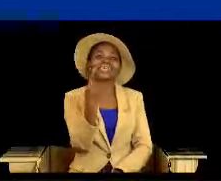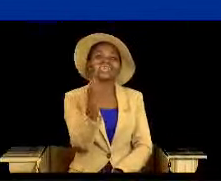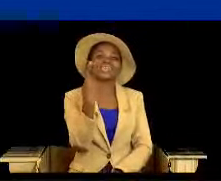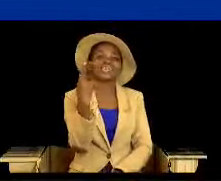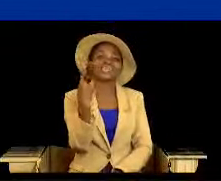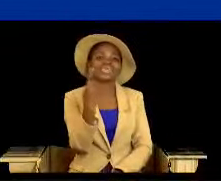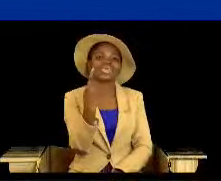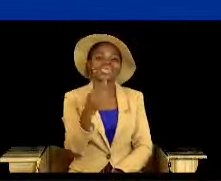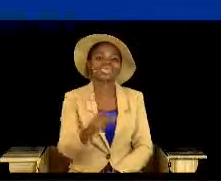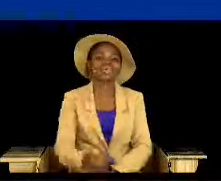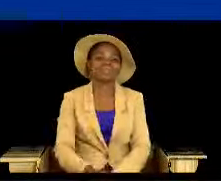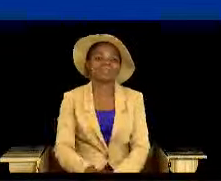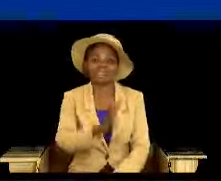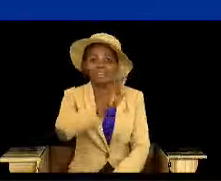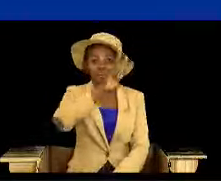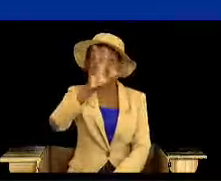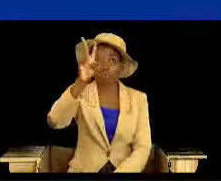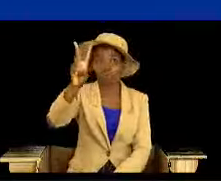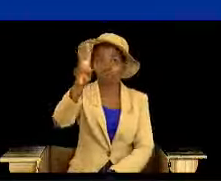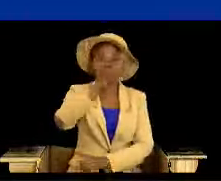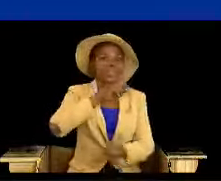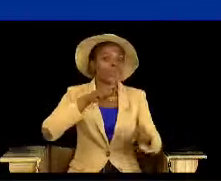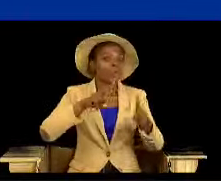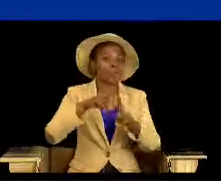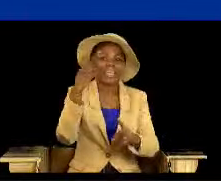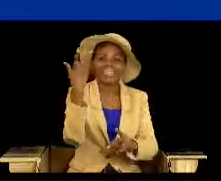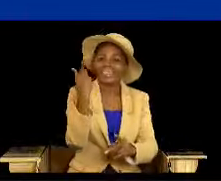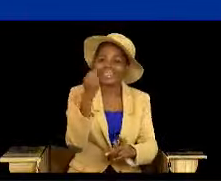your two